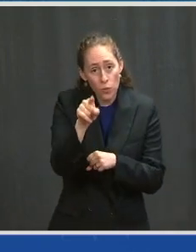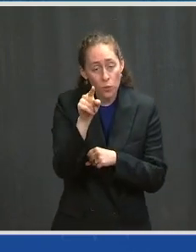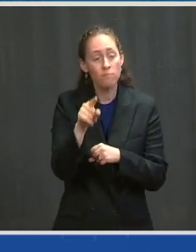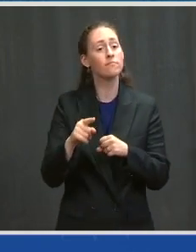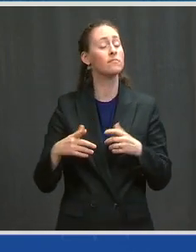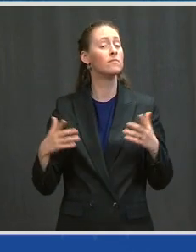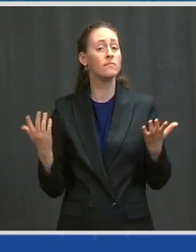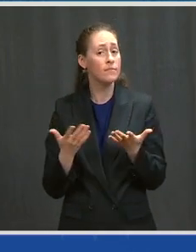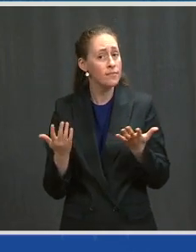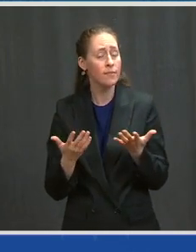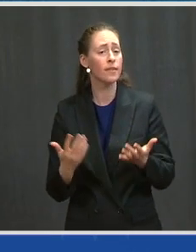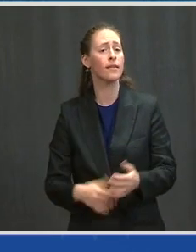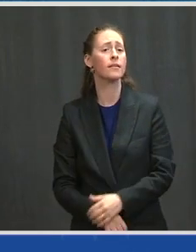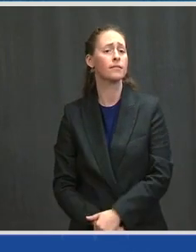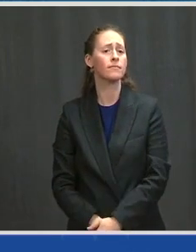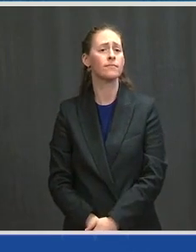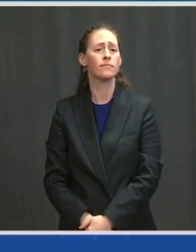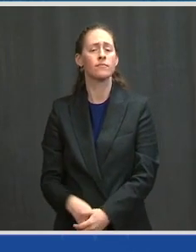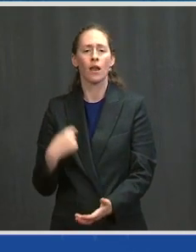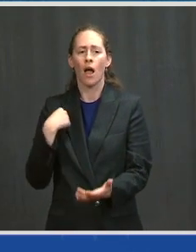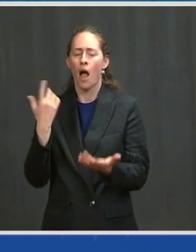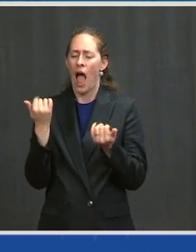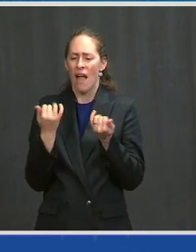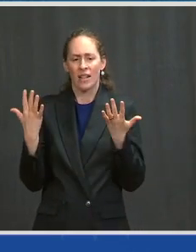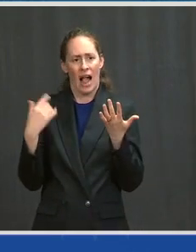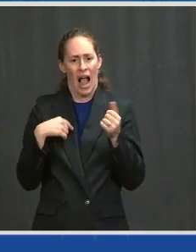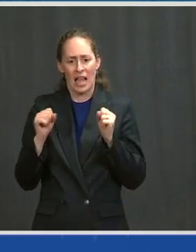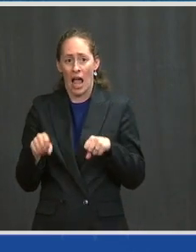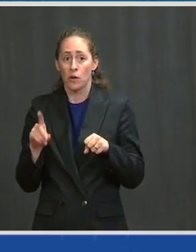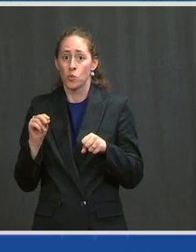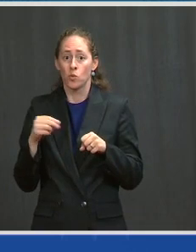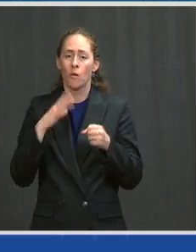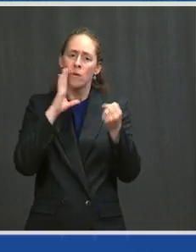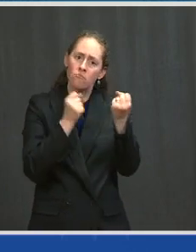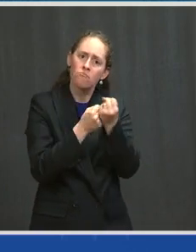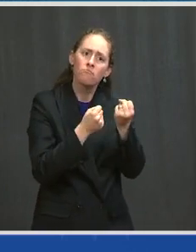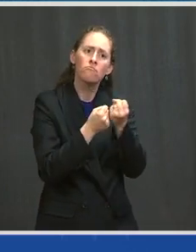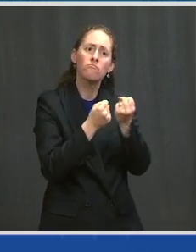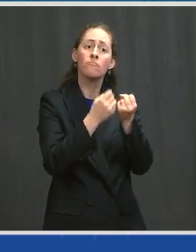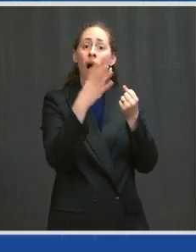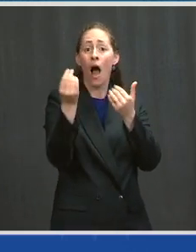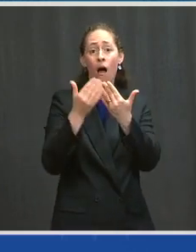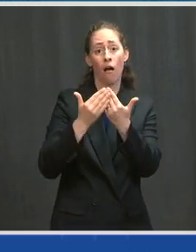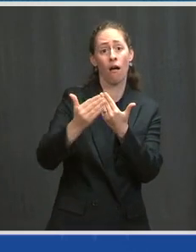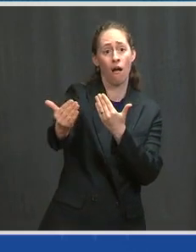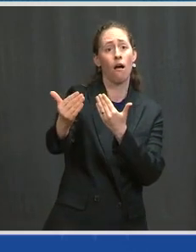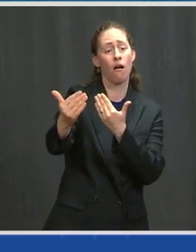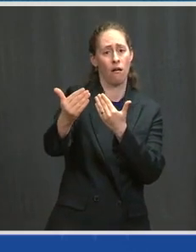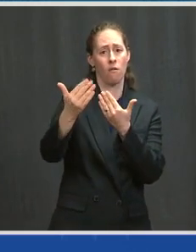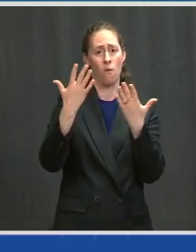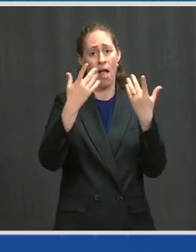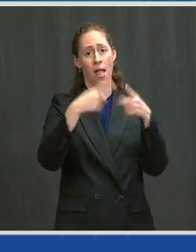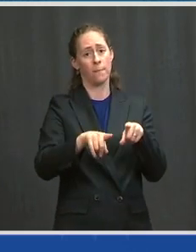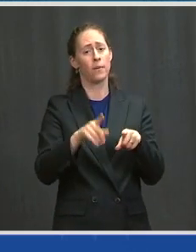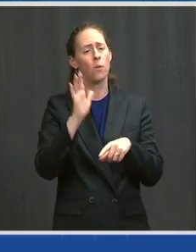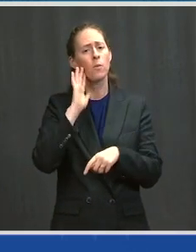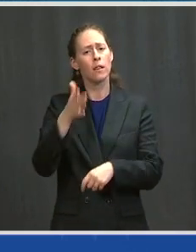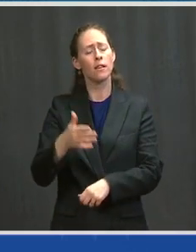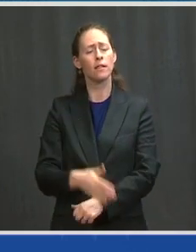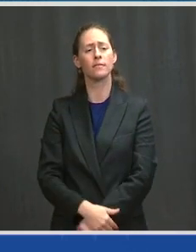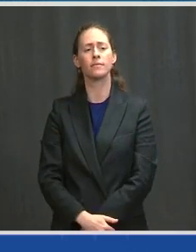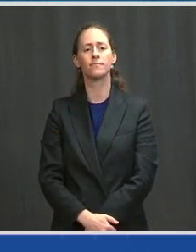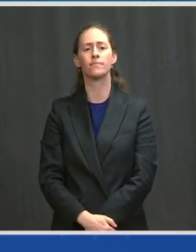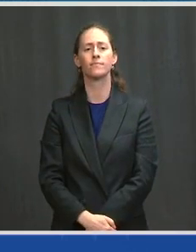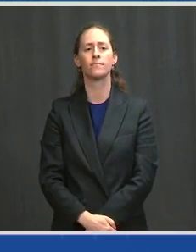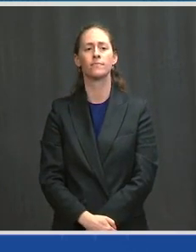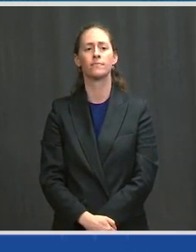doing everything possible to be of assistance now and after this occurs, after they